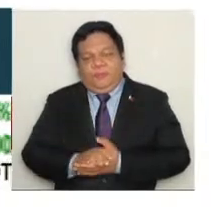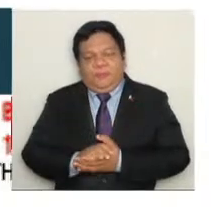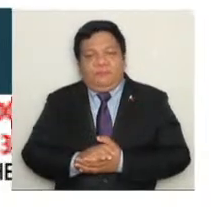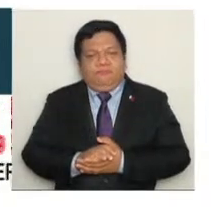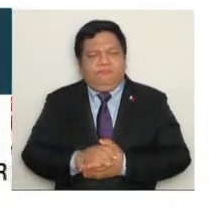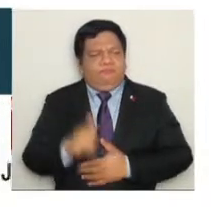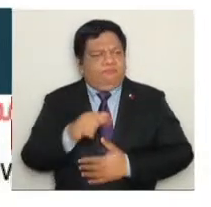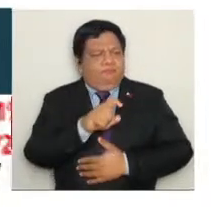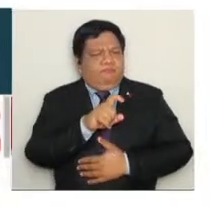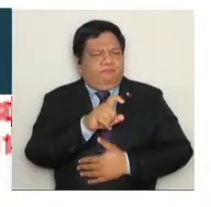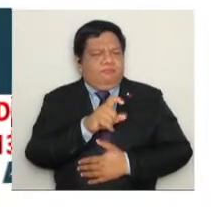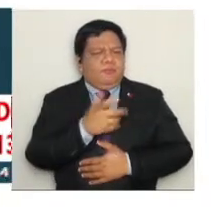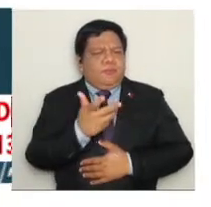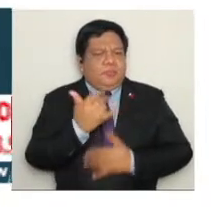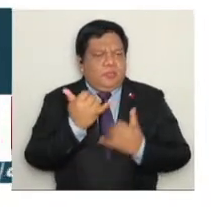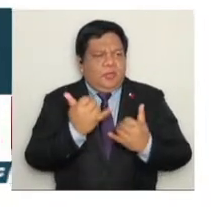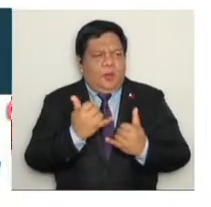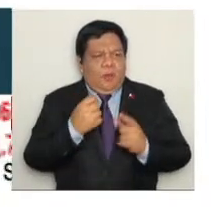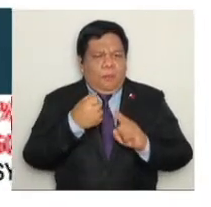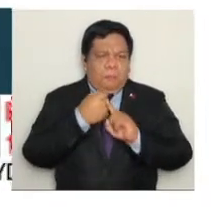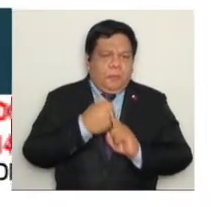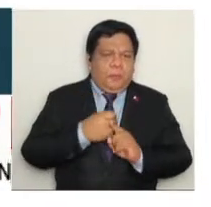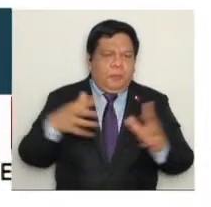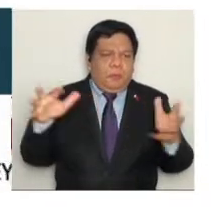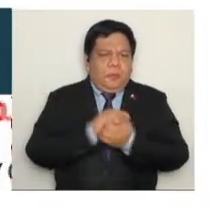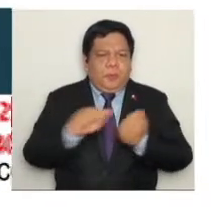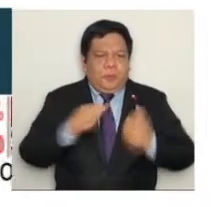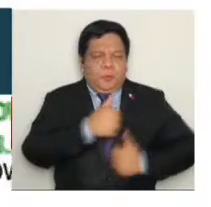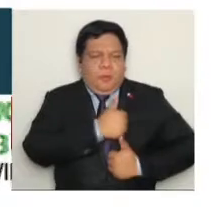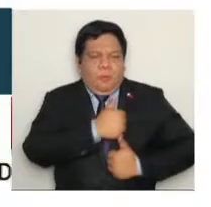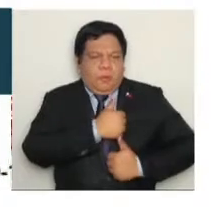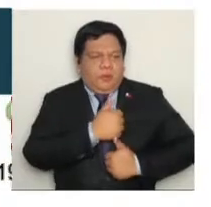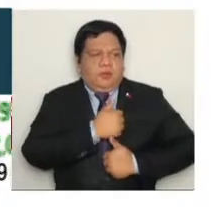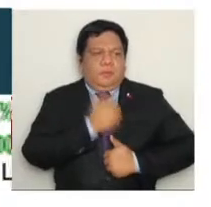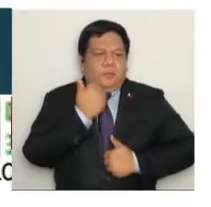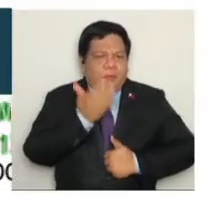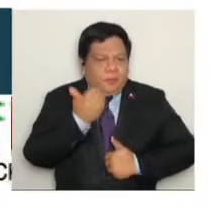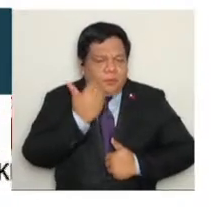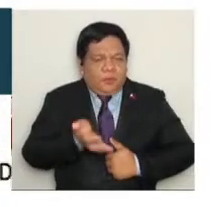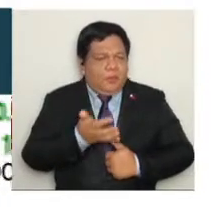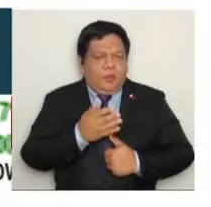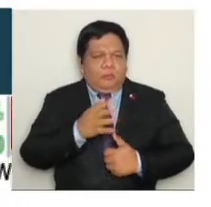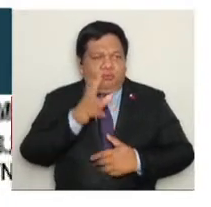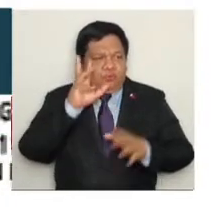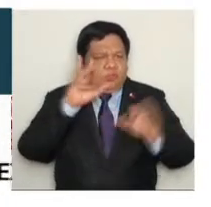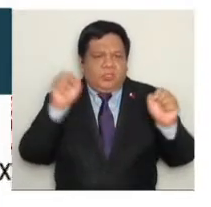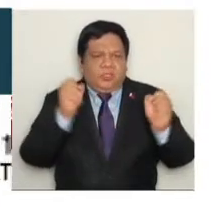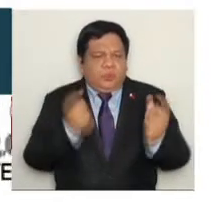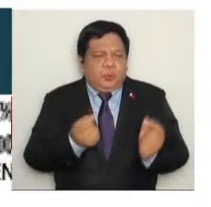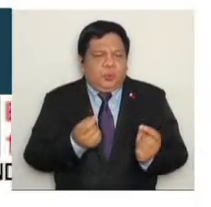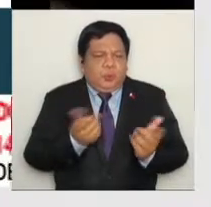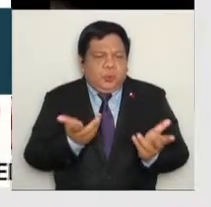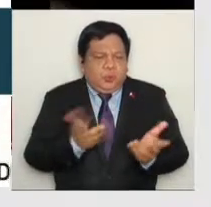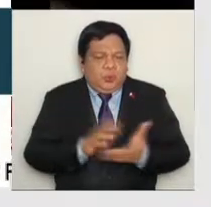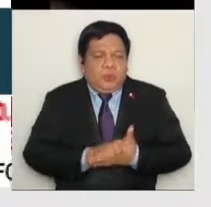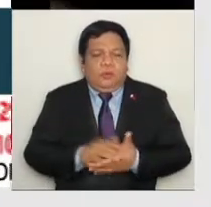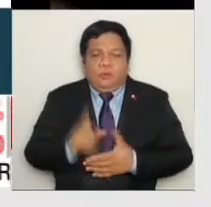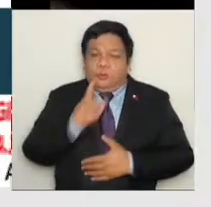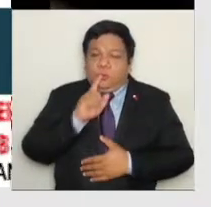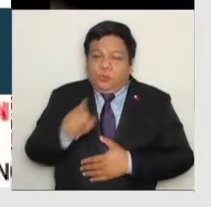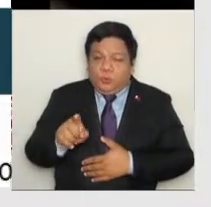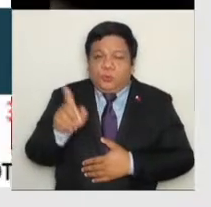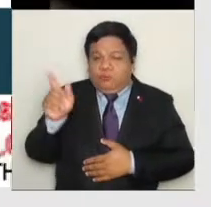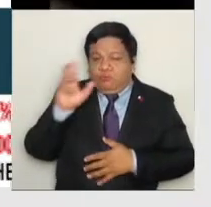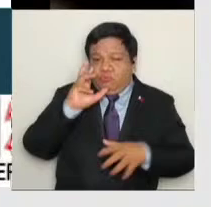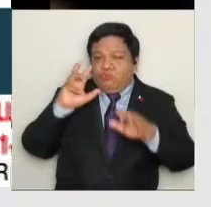president dealing with the tragic loss of many of our soldiers? You see, the president considers every soldier, every policeman